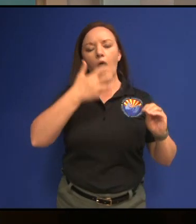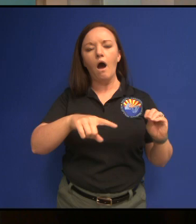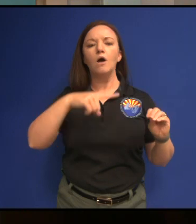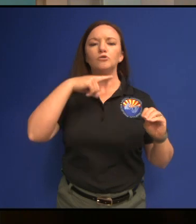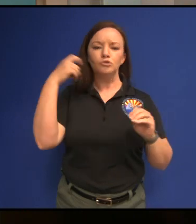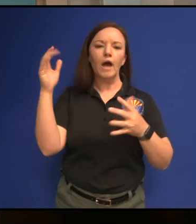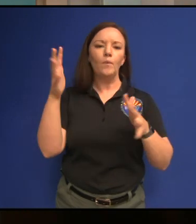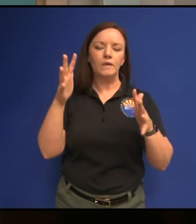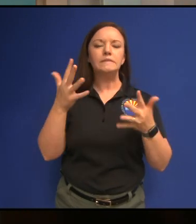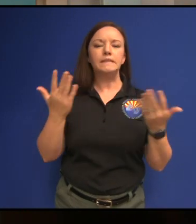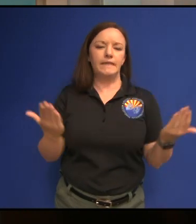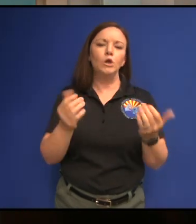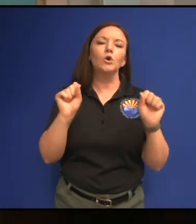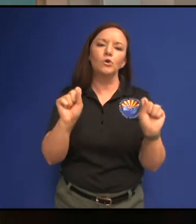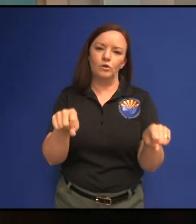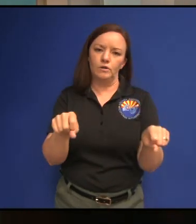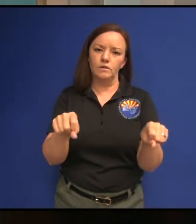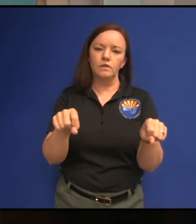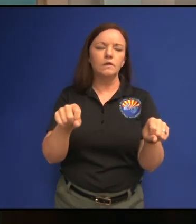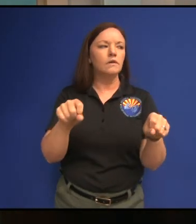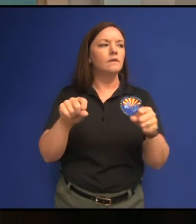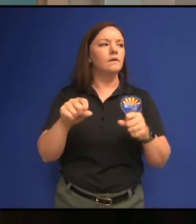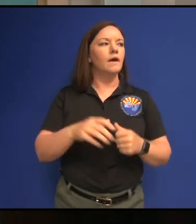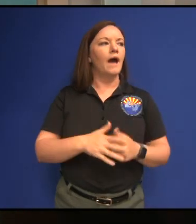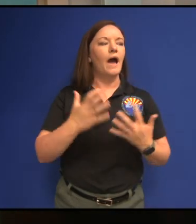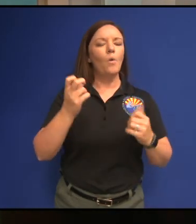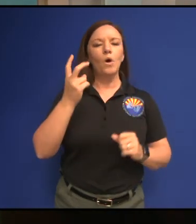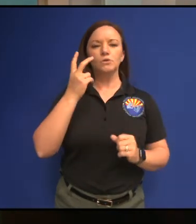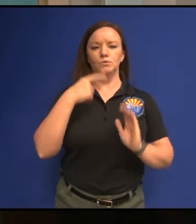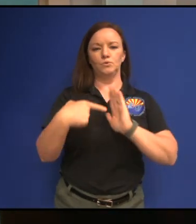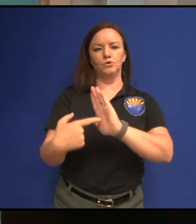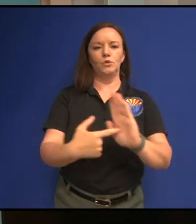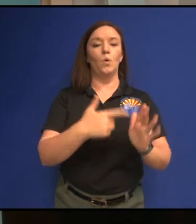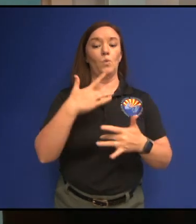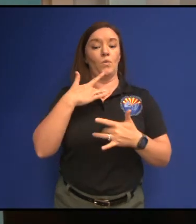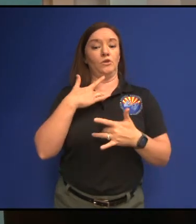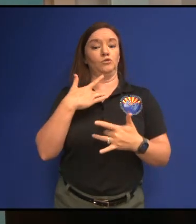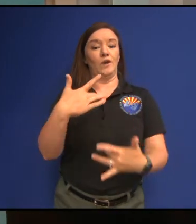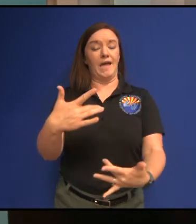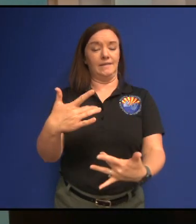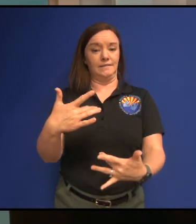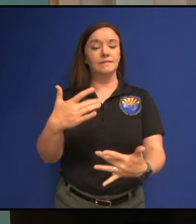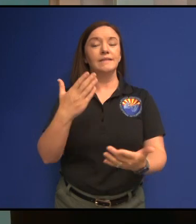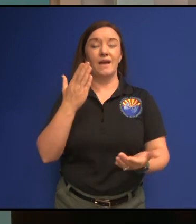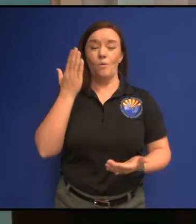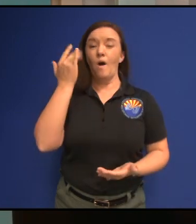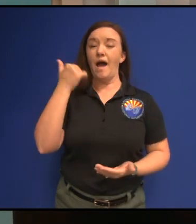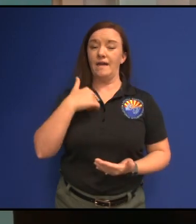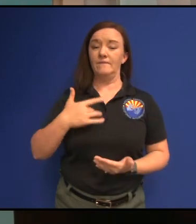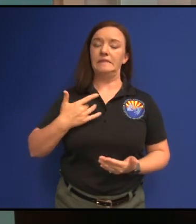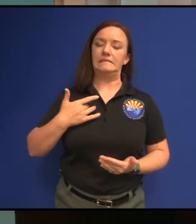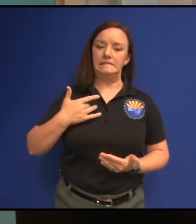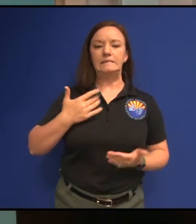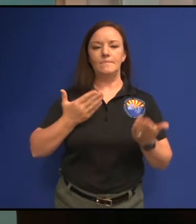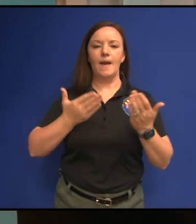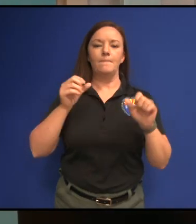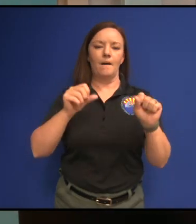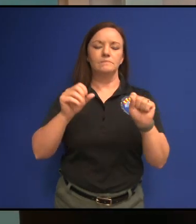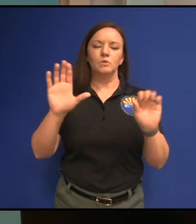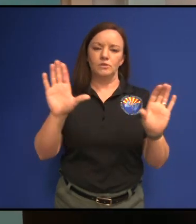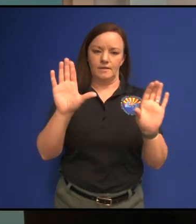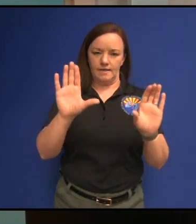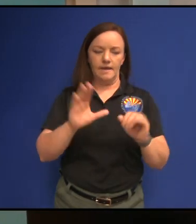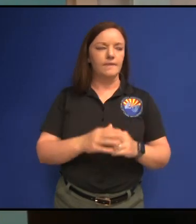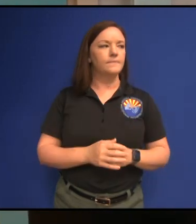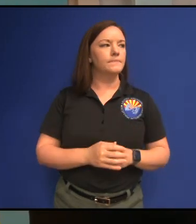period. So we'll go forward here, and I just want to show you the trends and why I think that this might be possible as we head into Sunday. You can